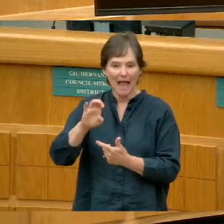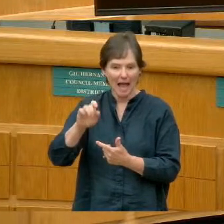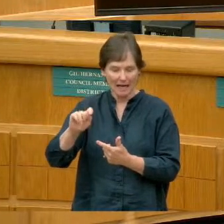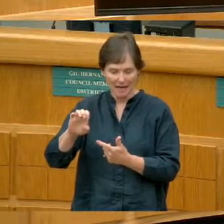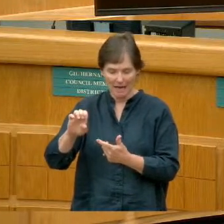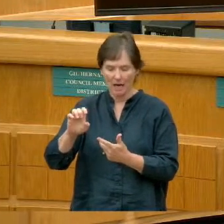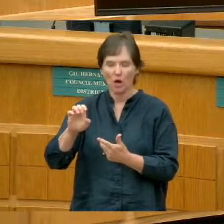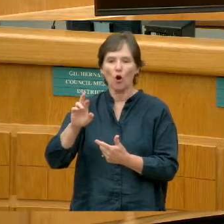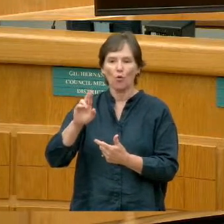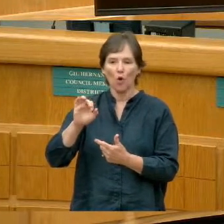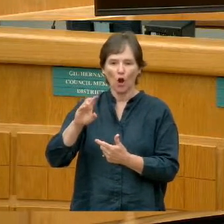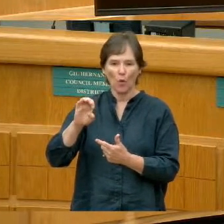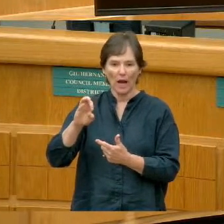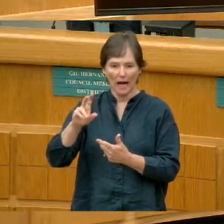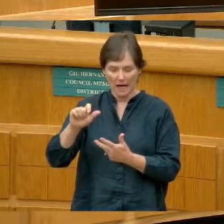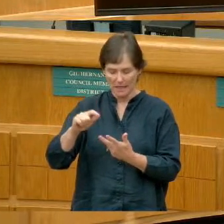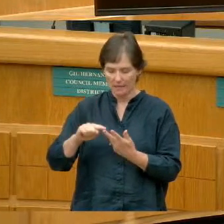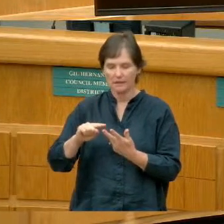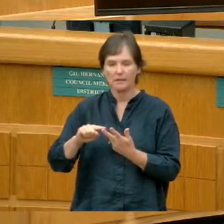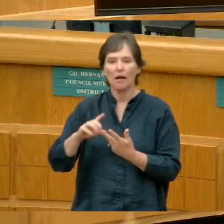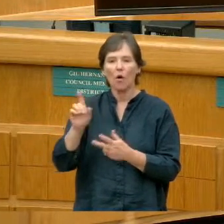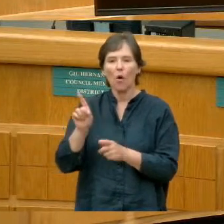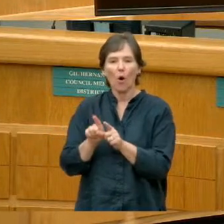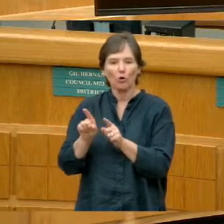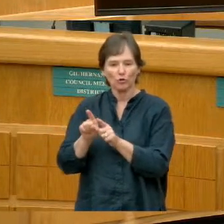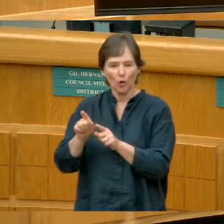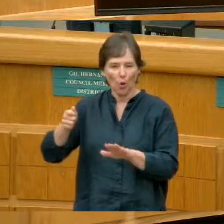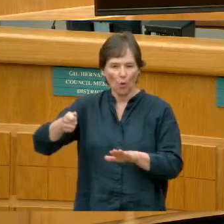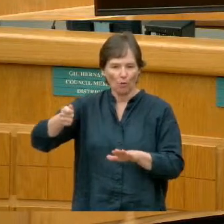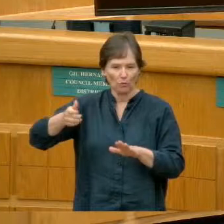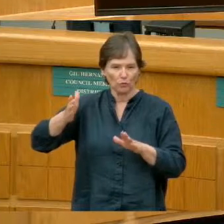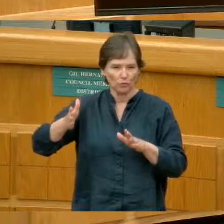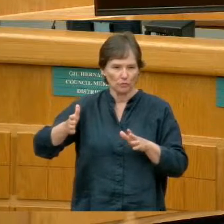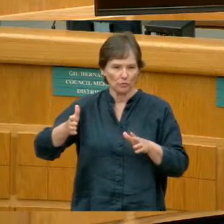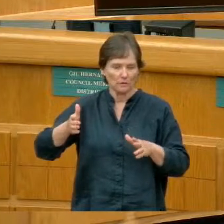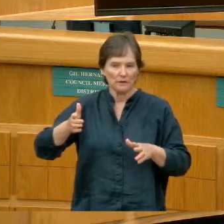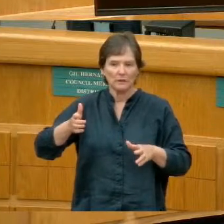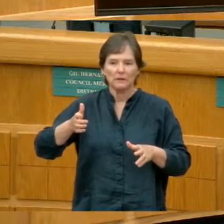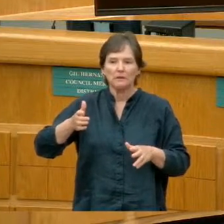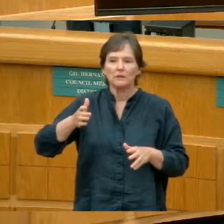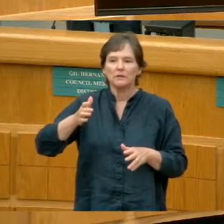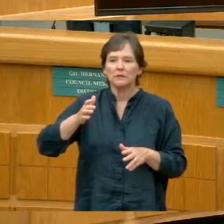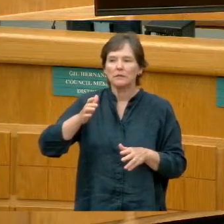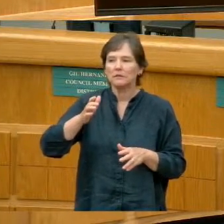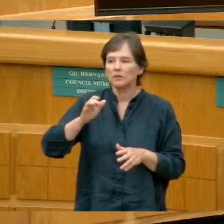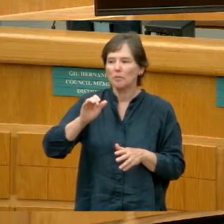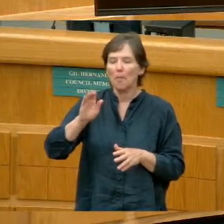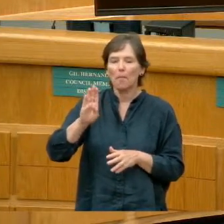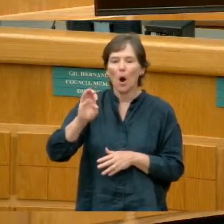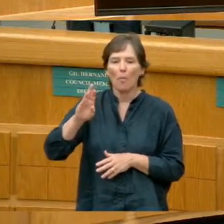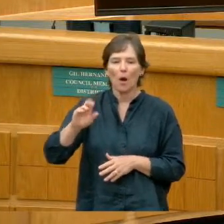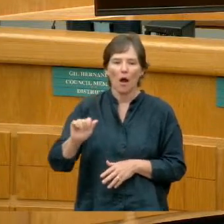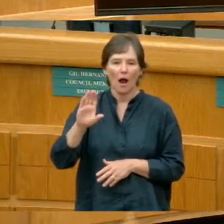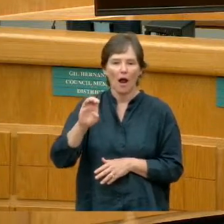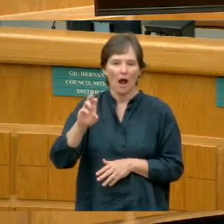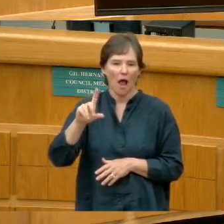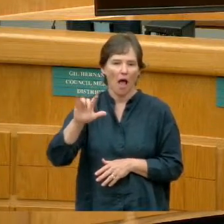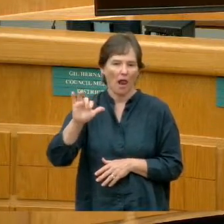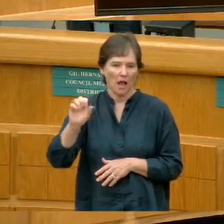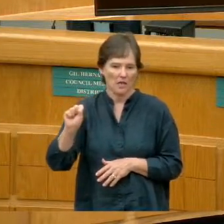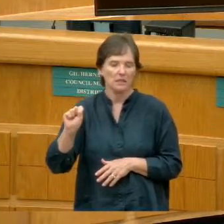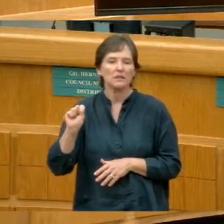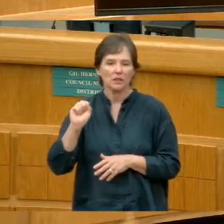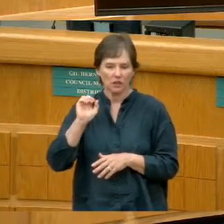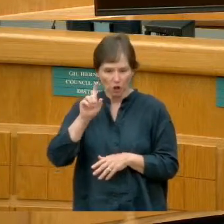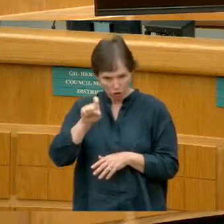Judge Barbara Canales should be attending as well. Mayor Joe McComb will not be with us today. So we want to thank the